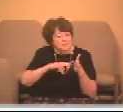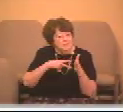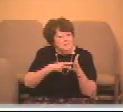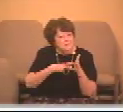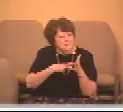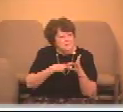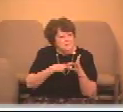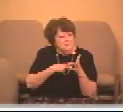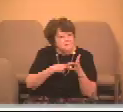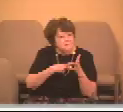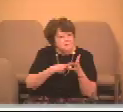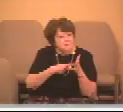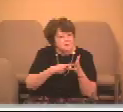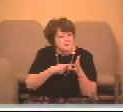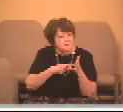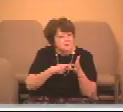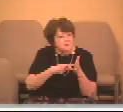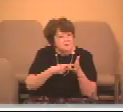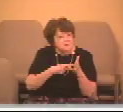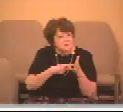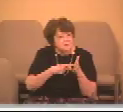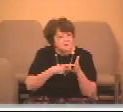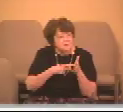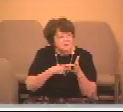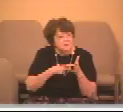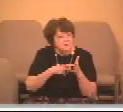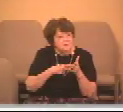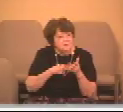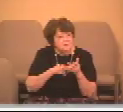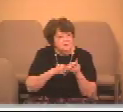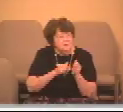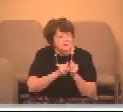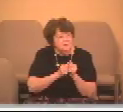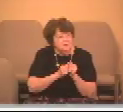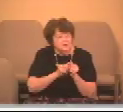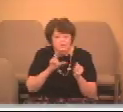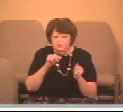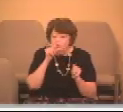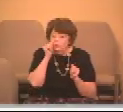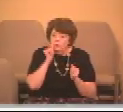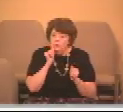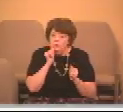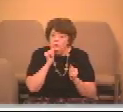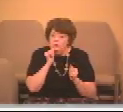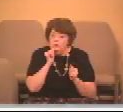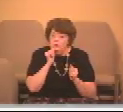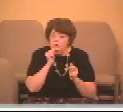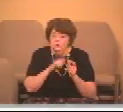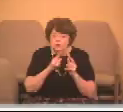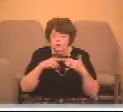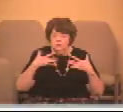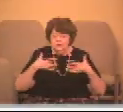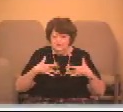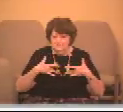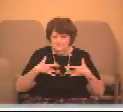as characterized by or causing impatience or